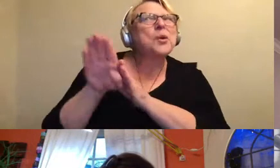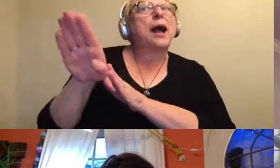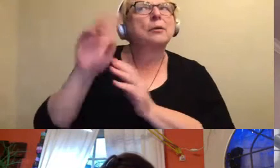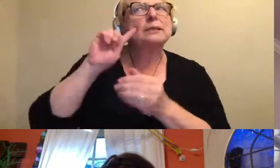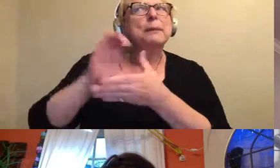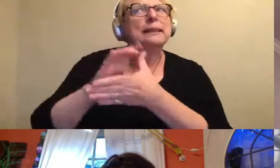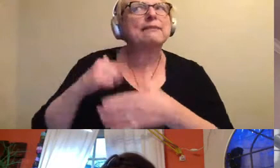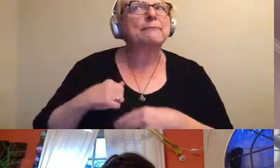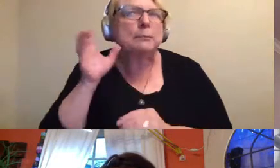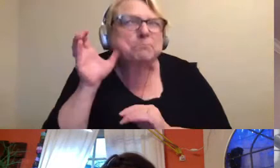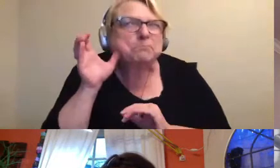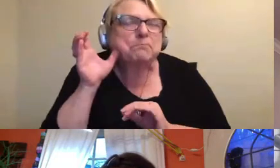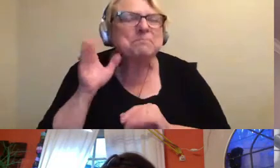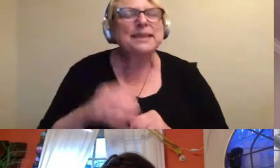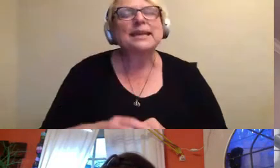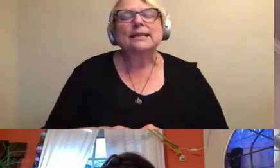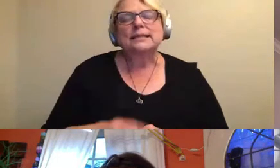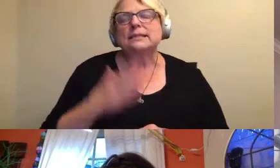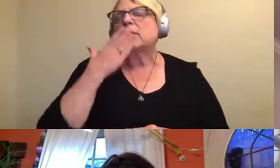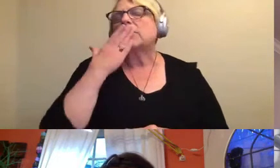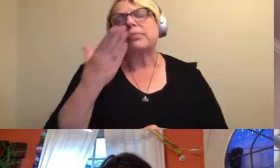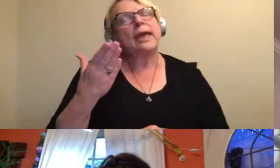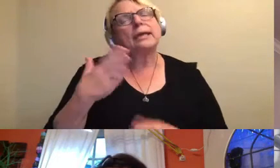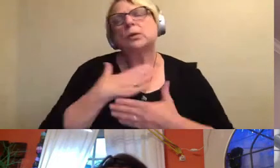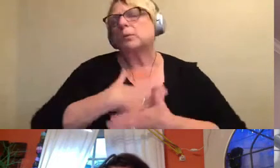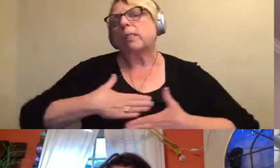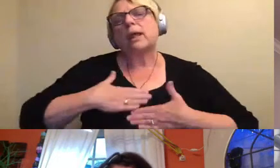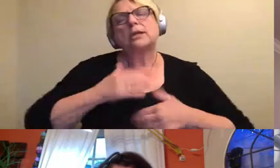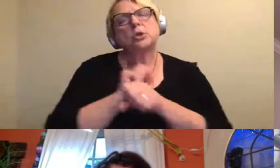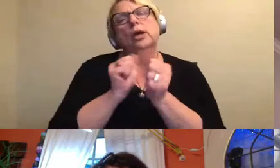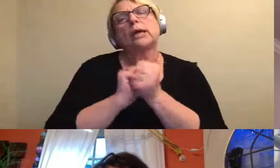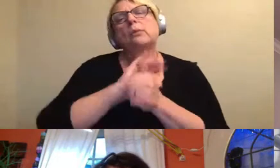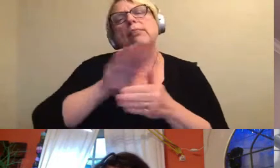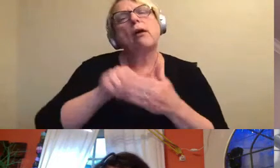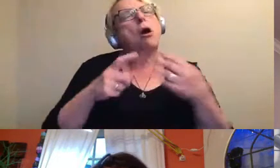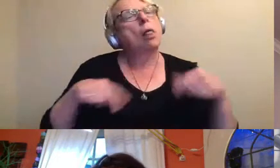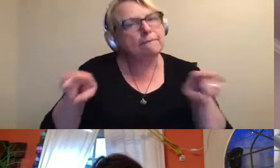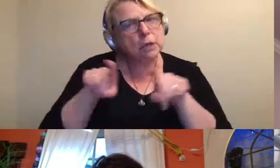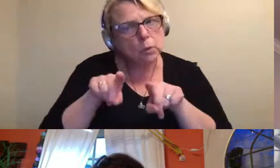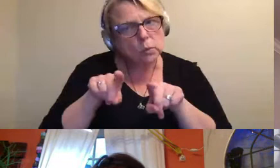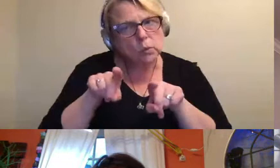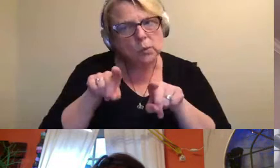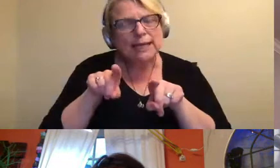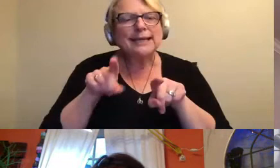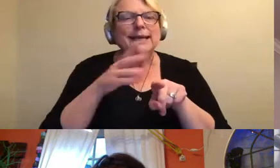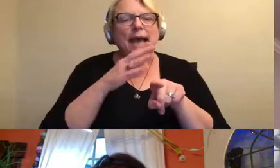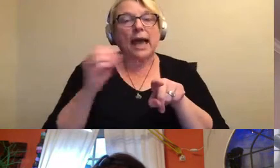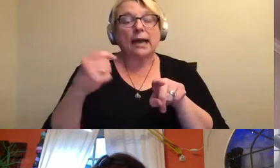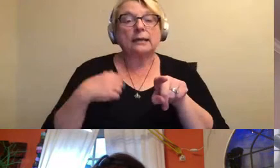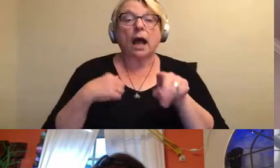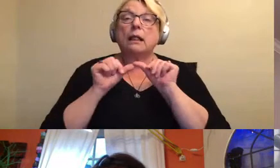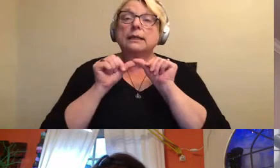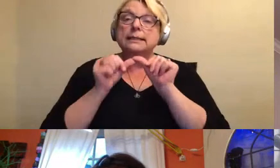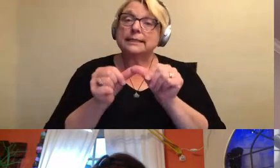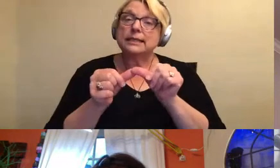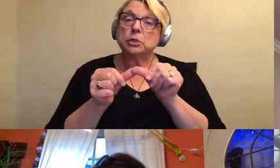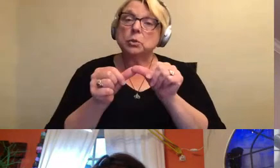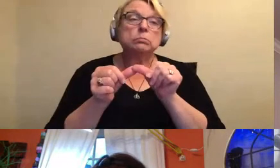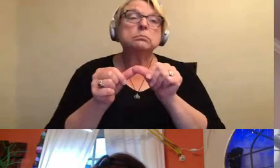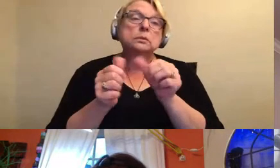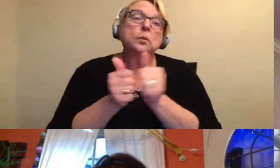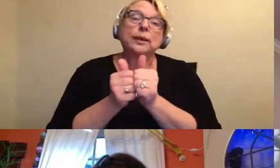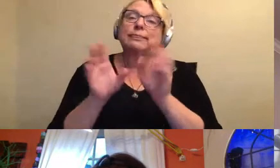to the ground. So thank you, everybody. It's been a pleasure working with all of you. And I'll stay on for the rest of the meeting so I can give my